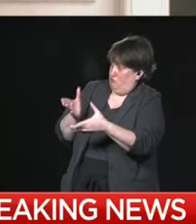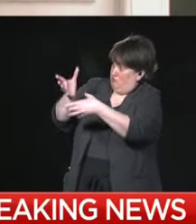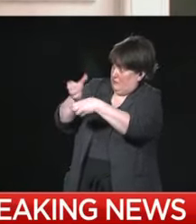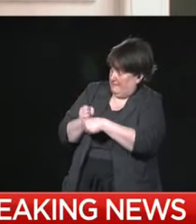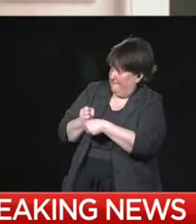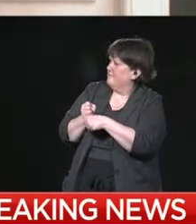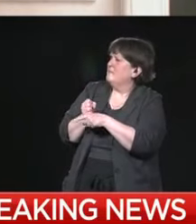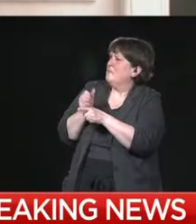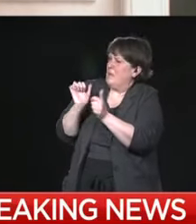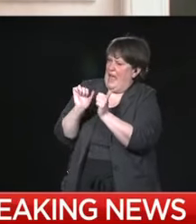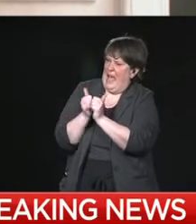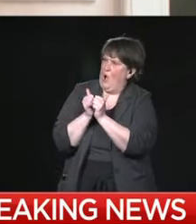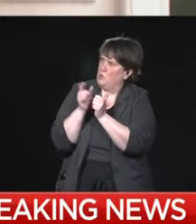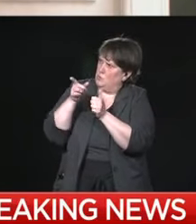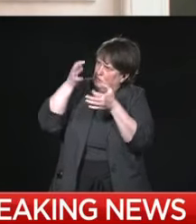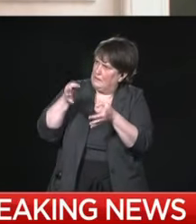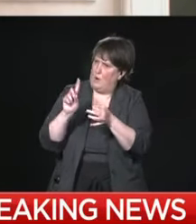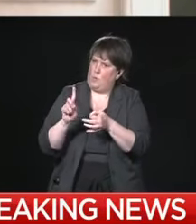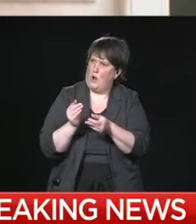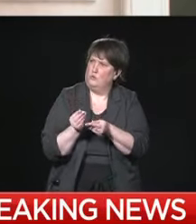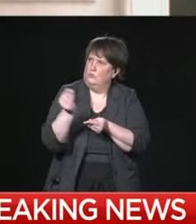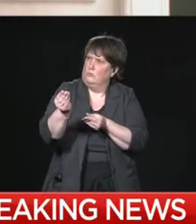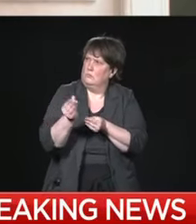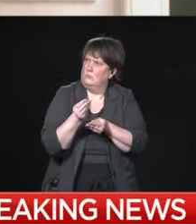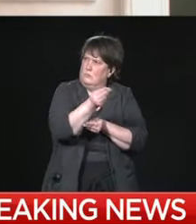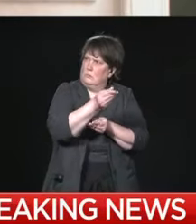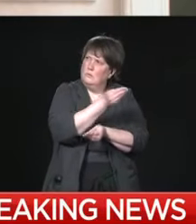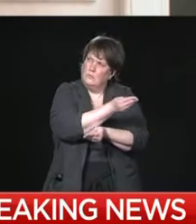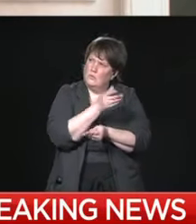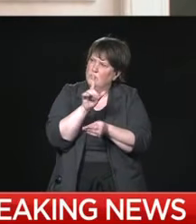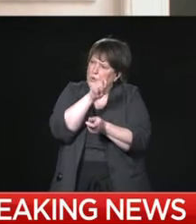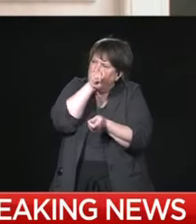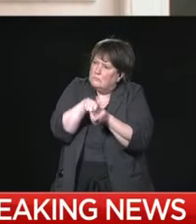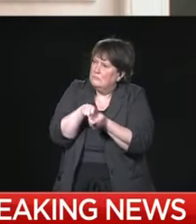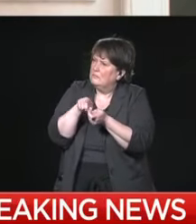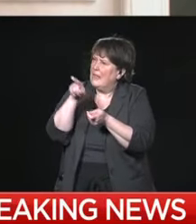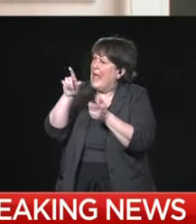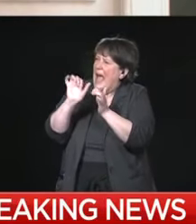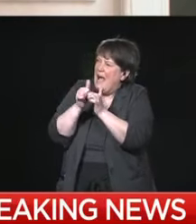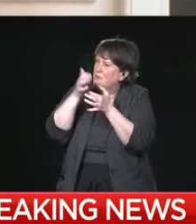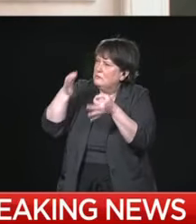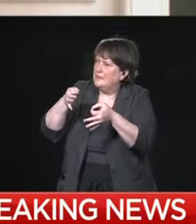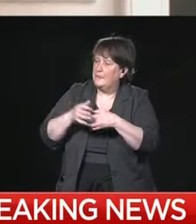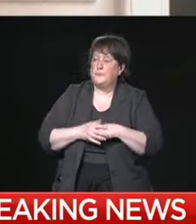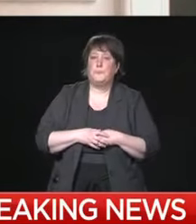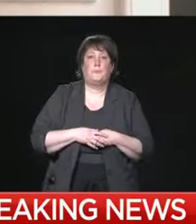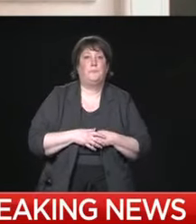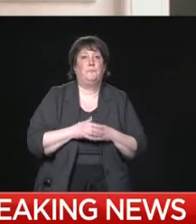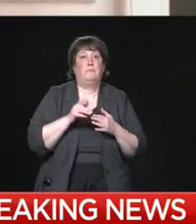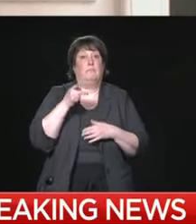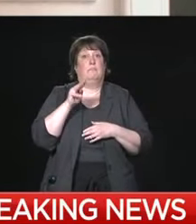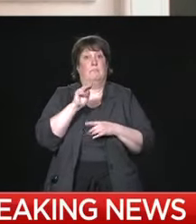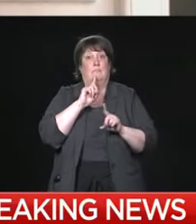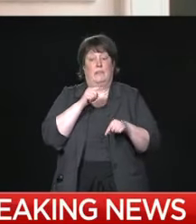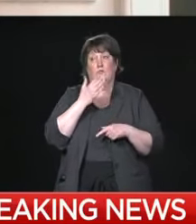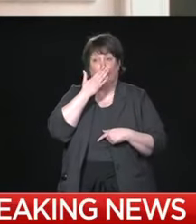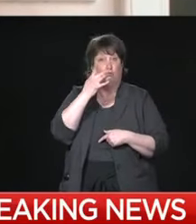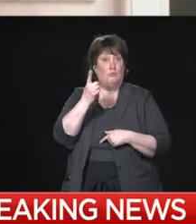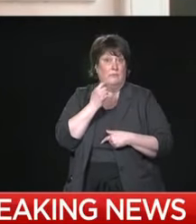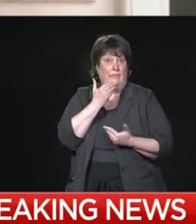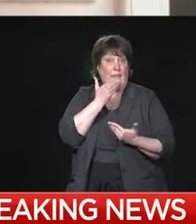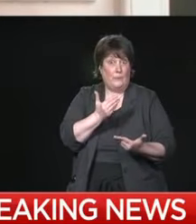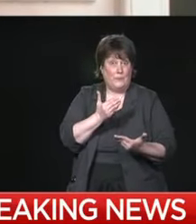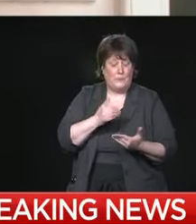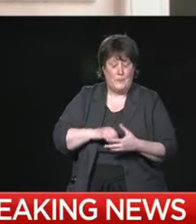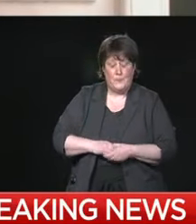the near future? How precisely in detail do you decide what goes where? Thank you, Mike, for your question. It's a very good one, and I